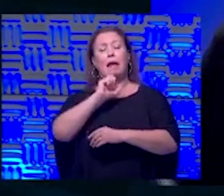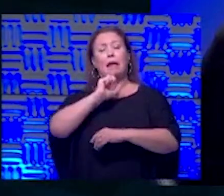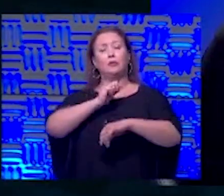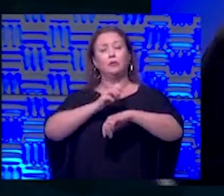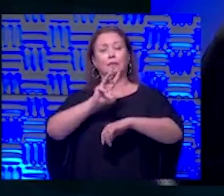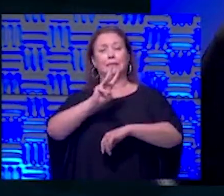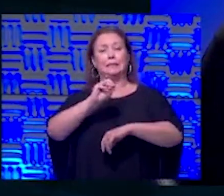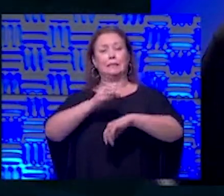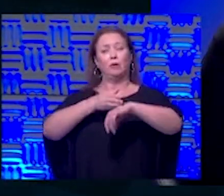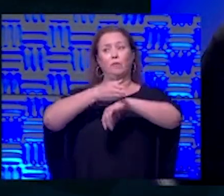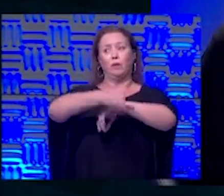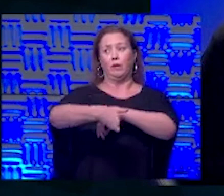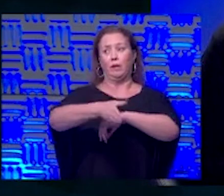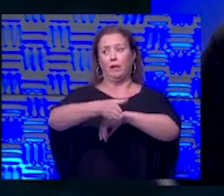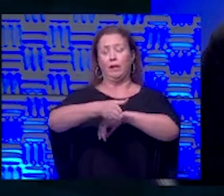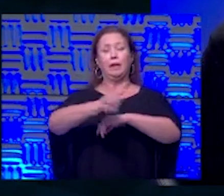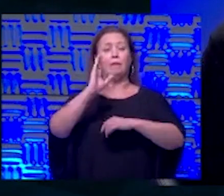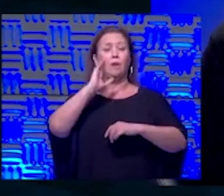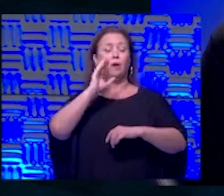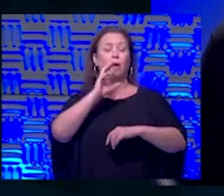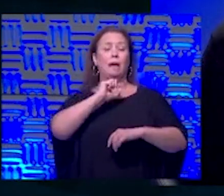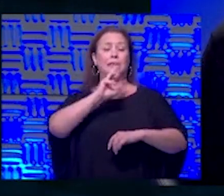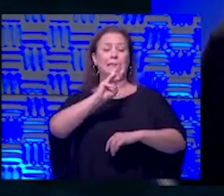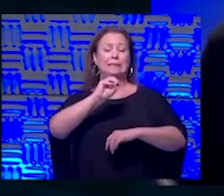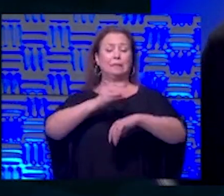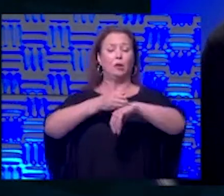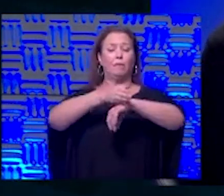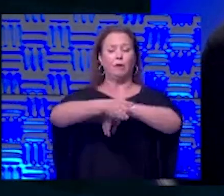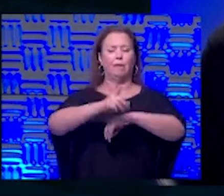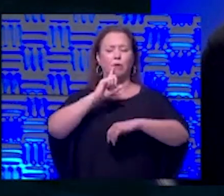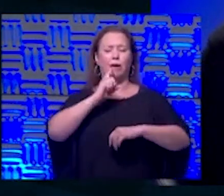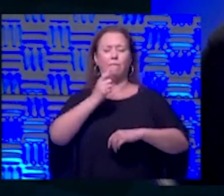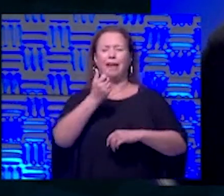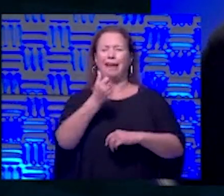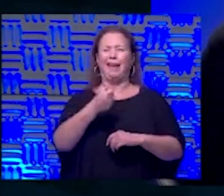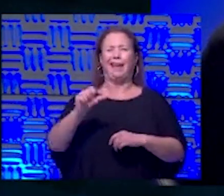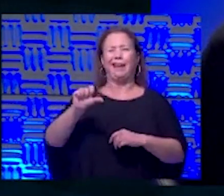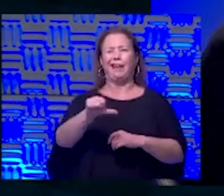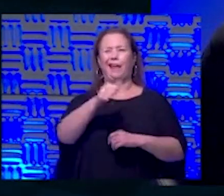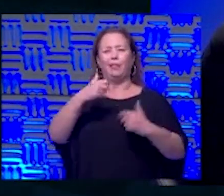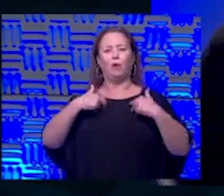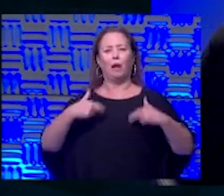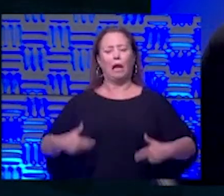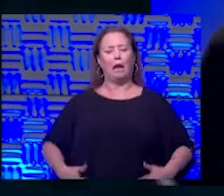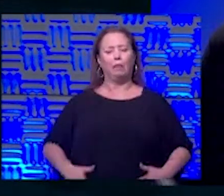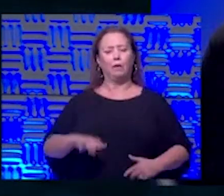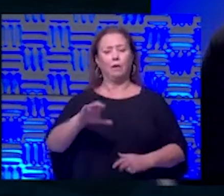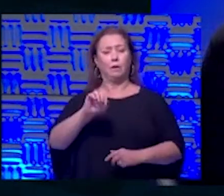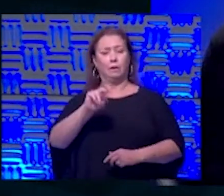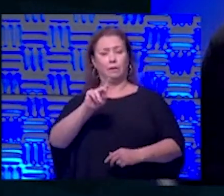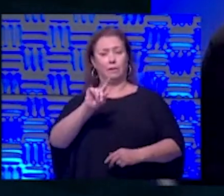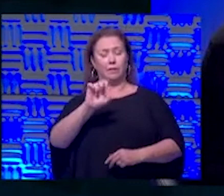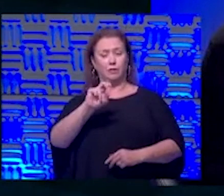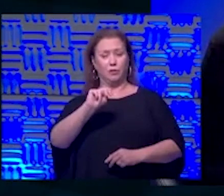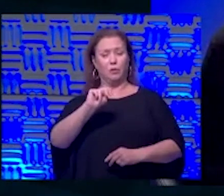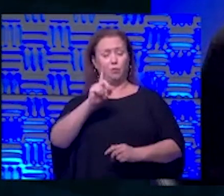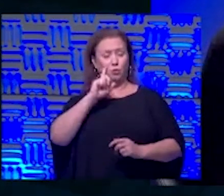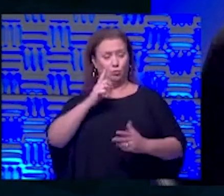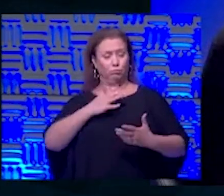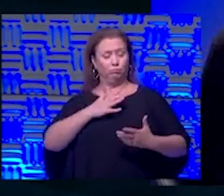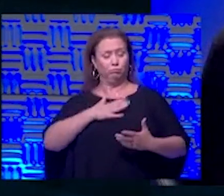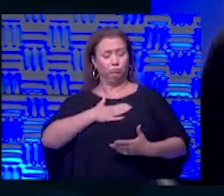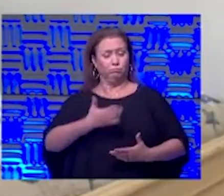60, which we know you're not, if you were over 60 and had any type of underlying health condition, would you still be taking the trip that you're